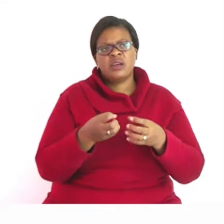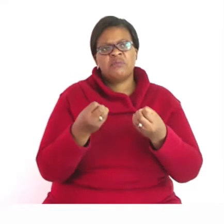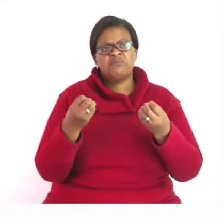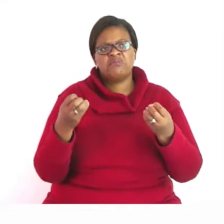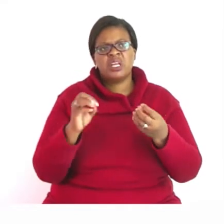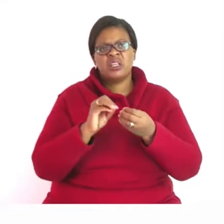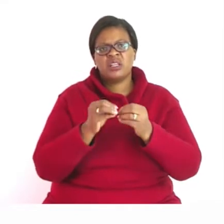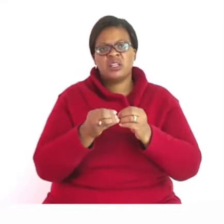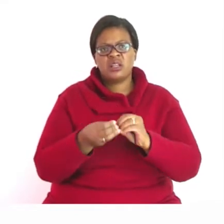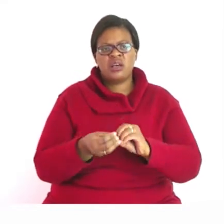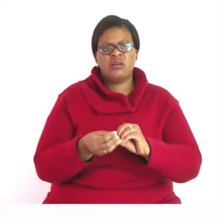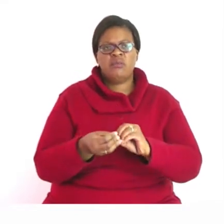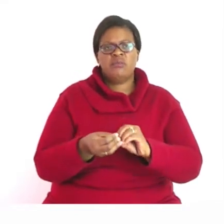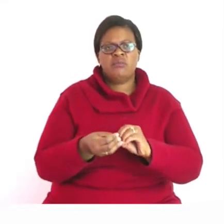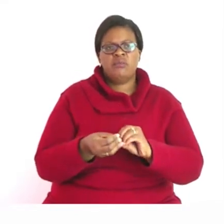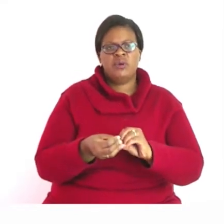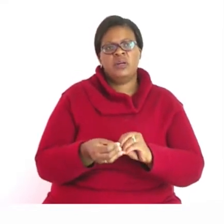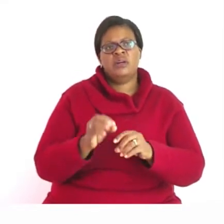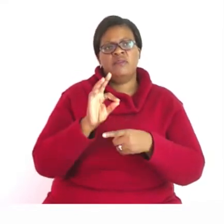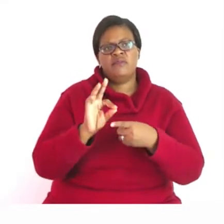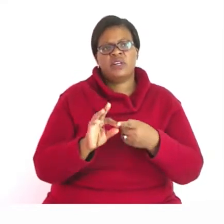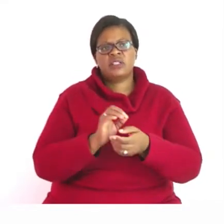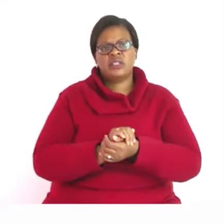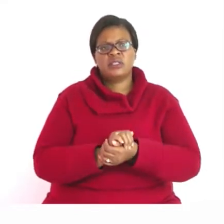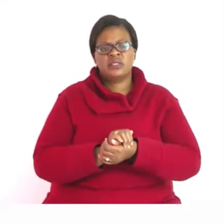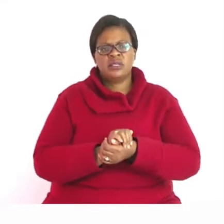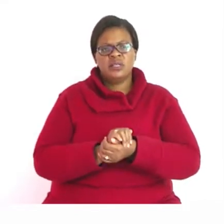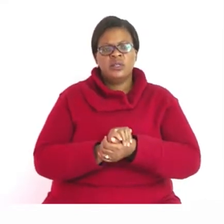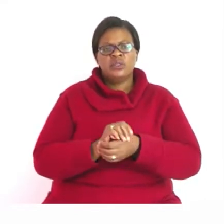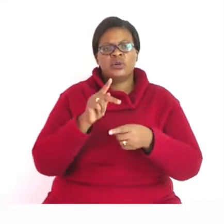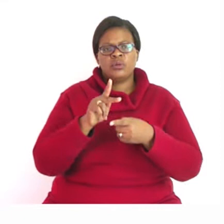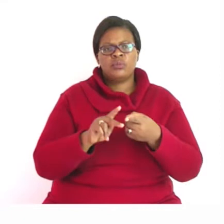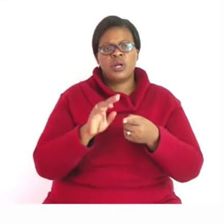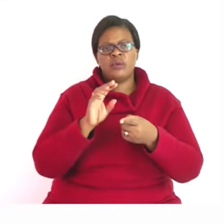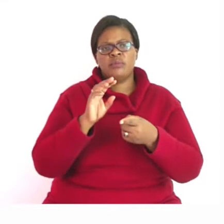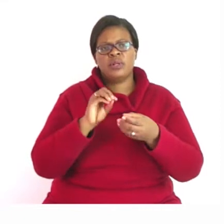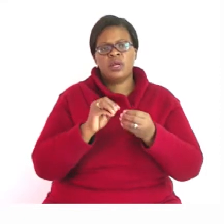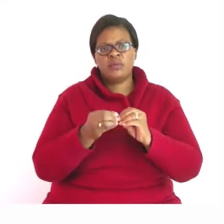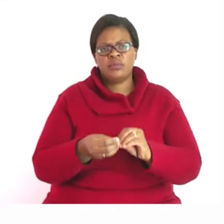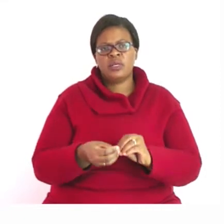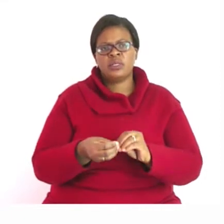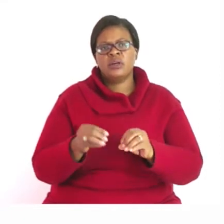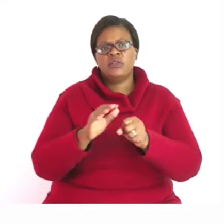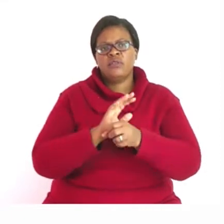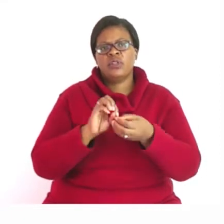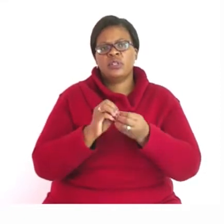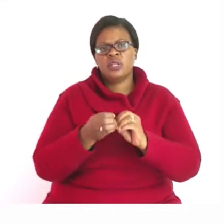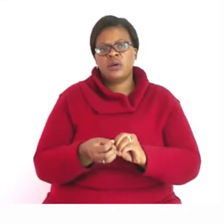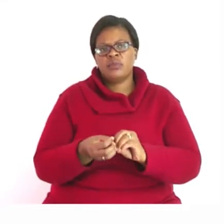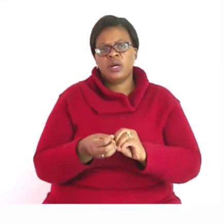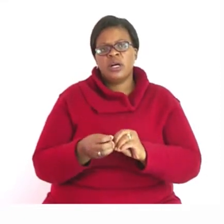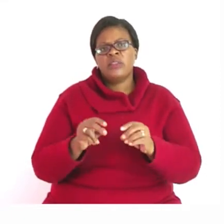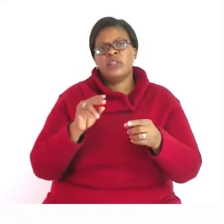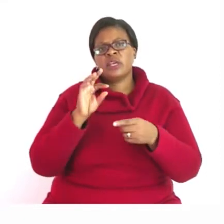Factors can be represented in several ways. For example, if you divide 12 by 1, you